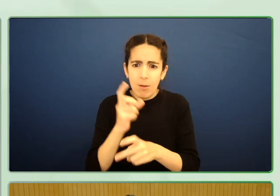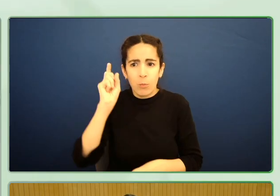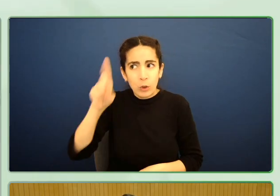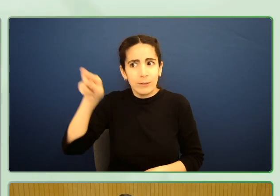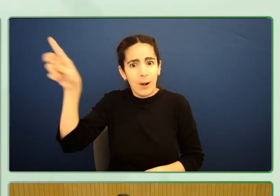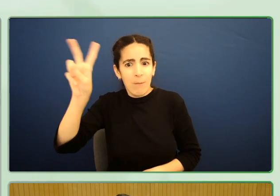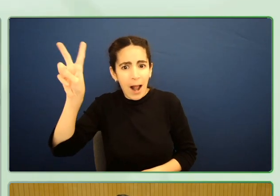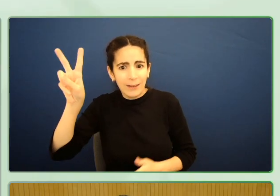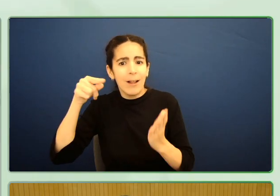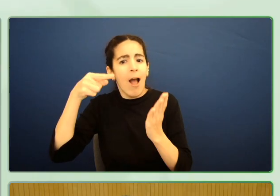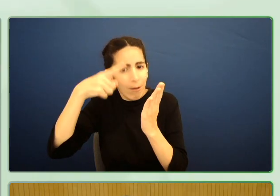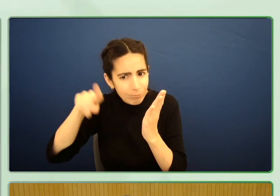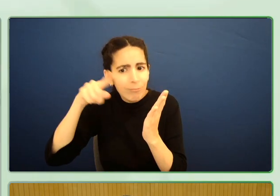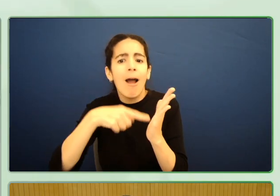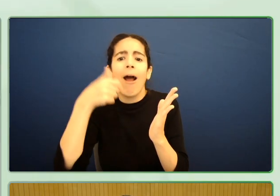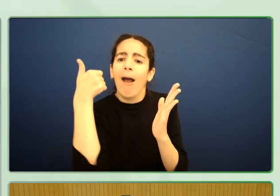Sophie the Owl exists.